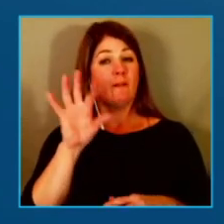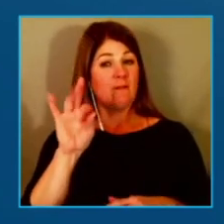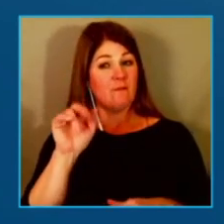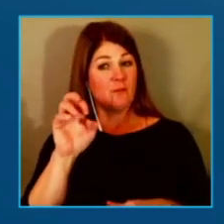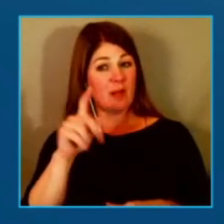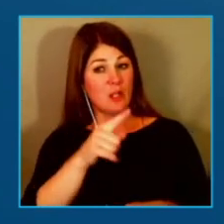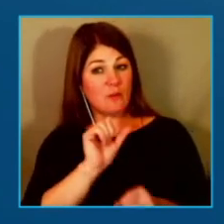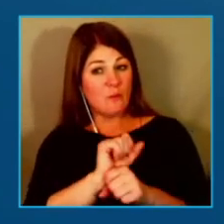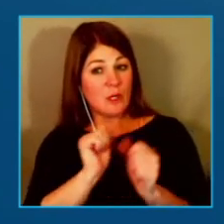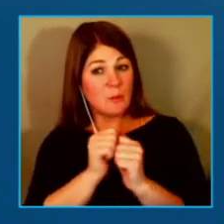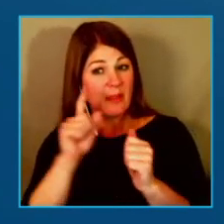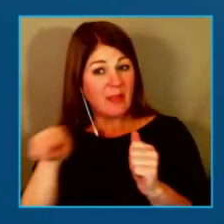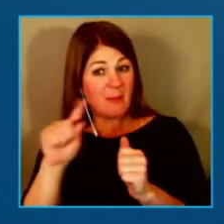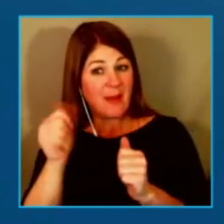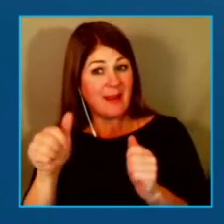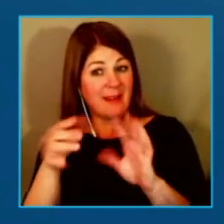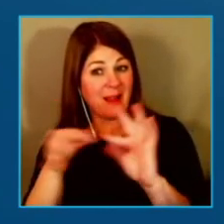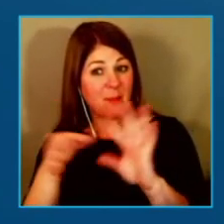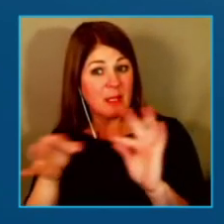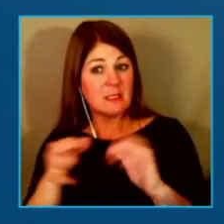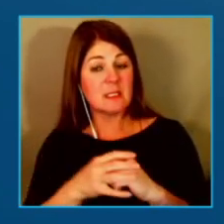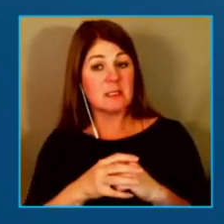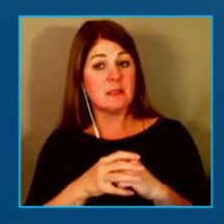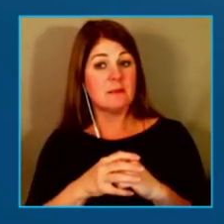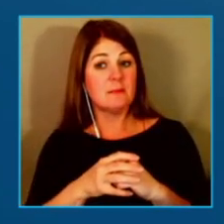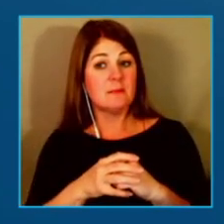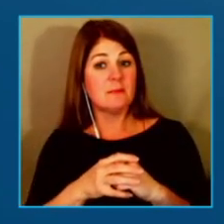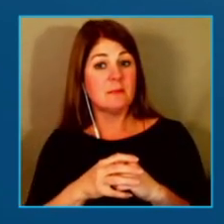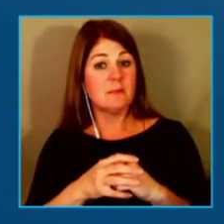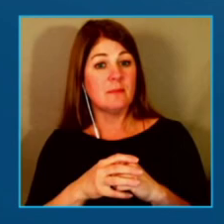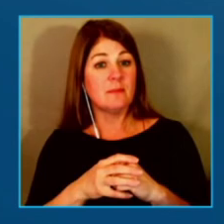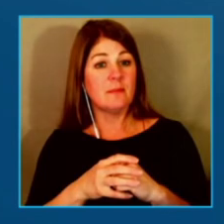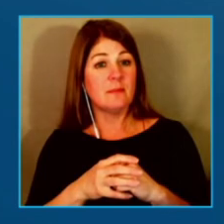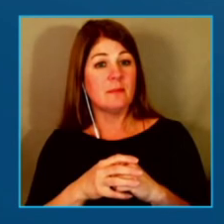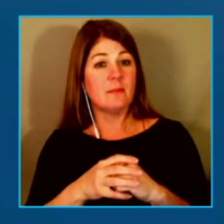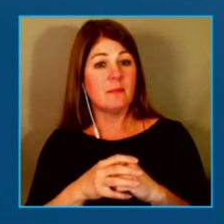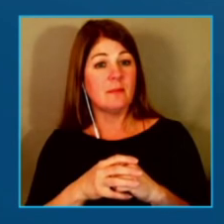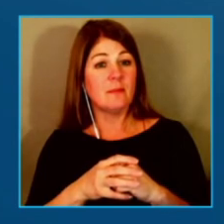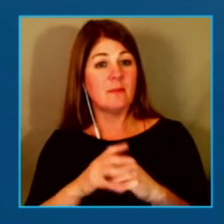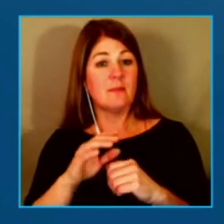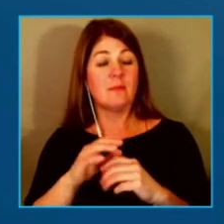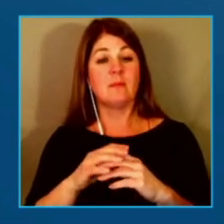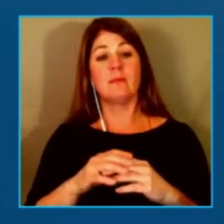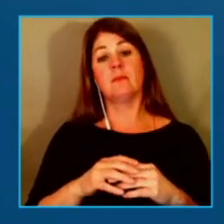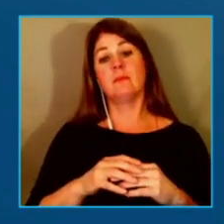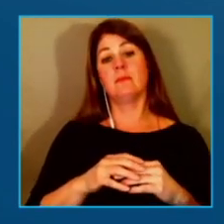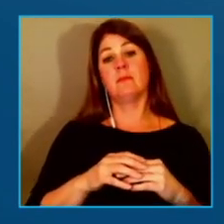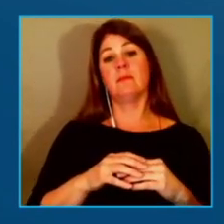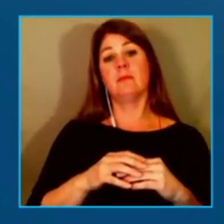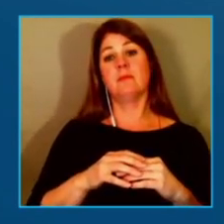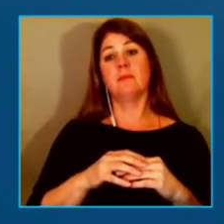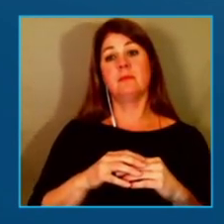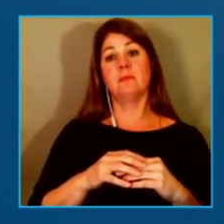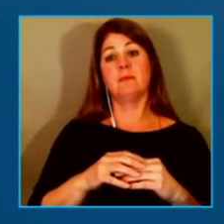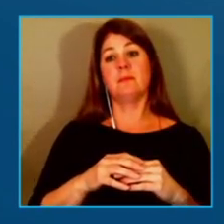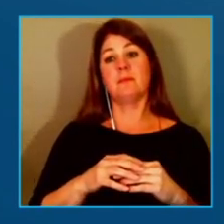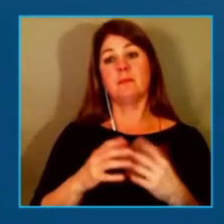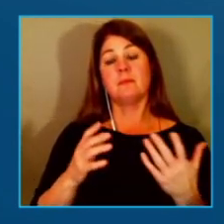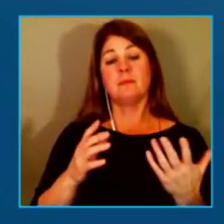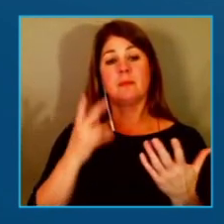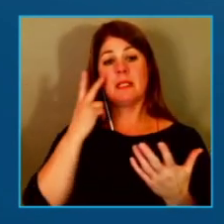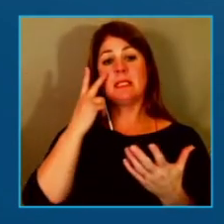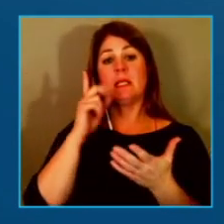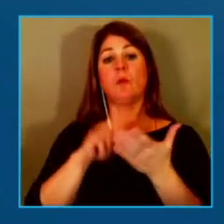Mr. Hickey's remarks? And Chairman Biafor, we'll go to you just to, let's see what